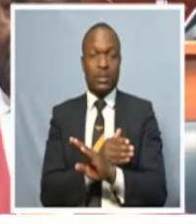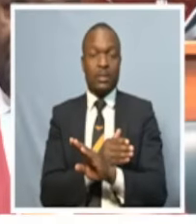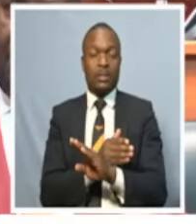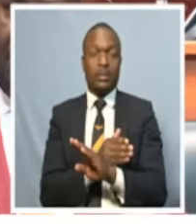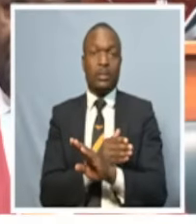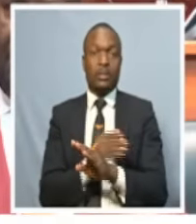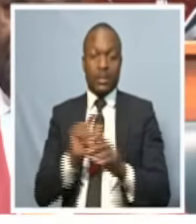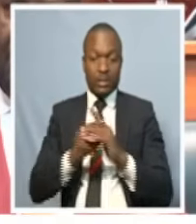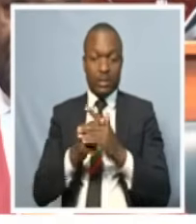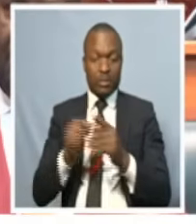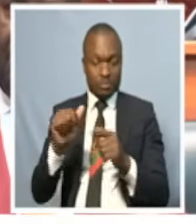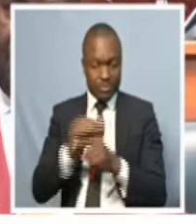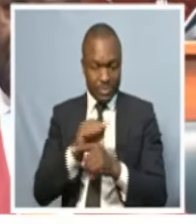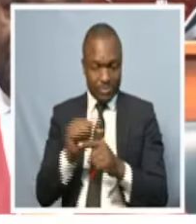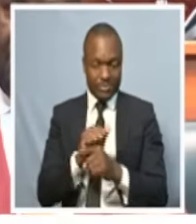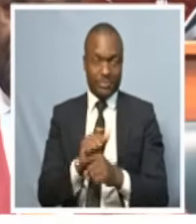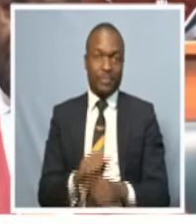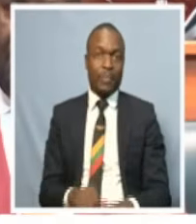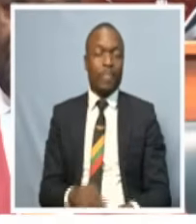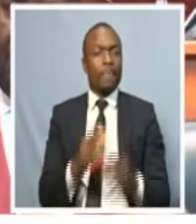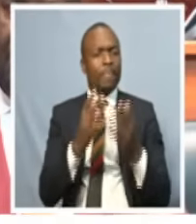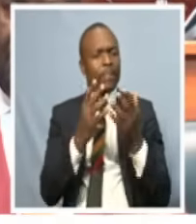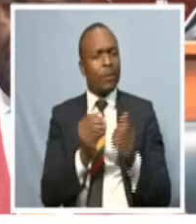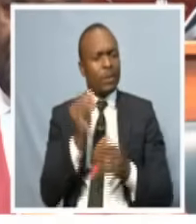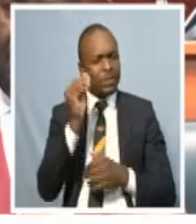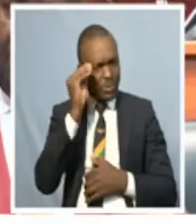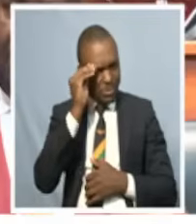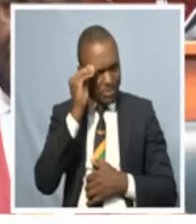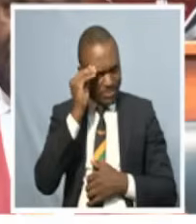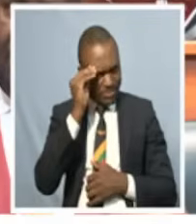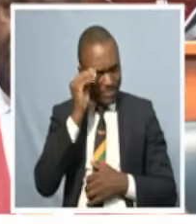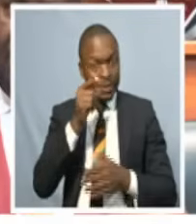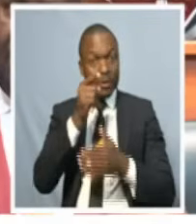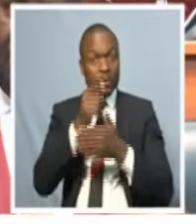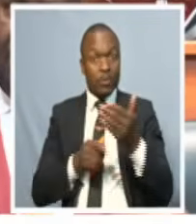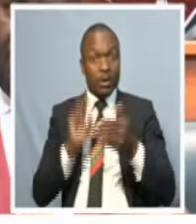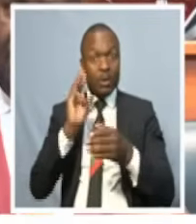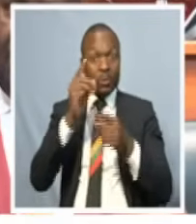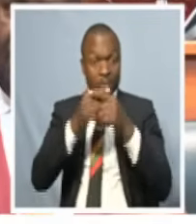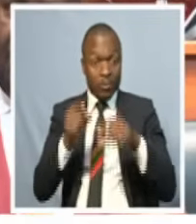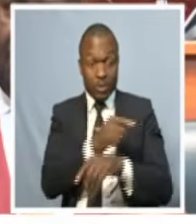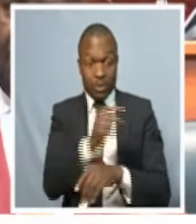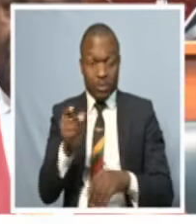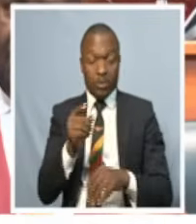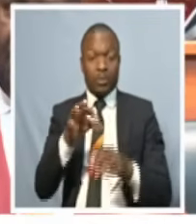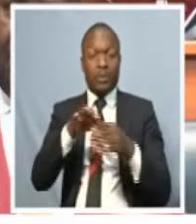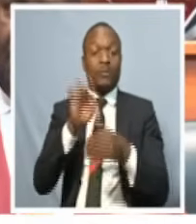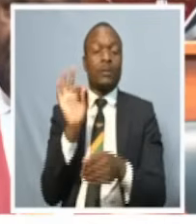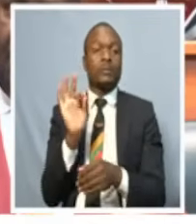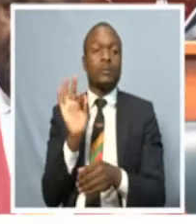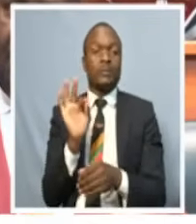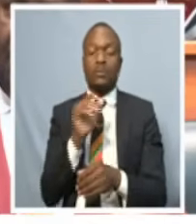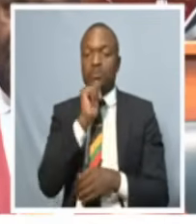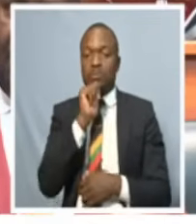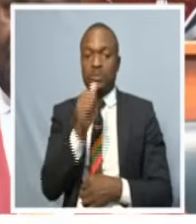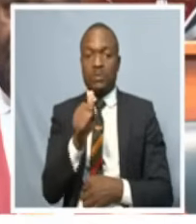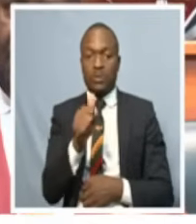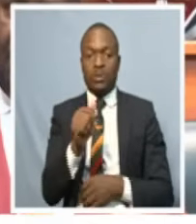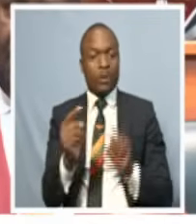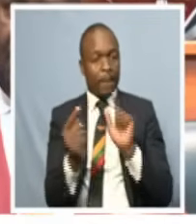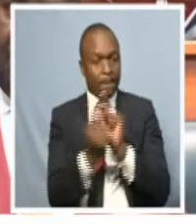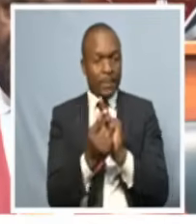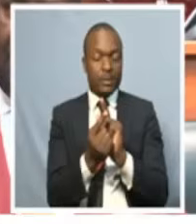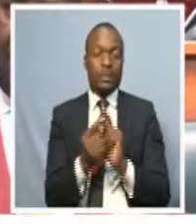in terms of police service. I want to find out from you, Honourable Minister, what will happen for those who will be found not to meet